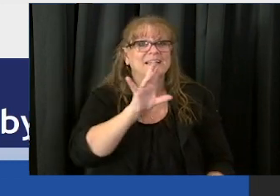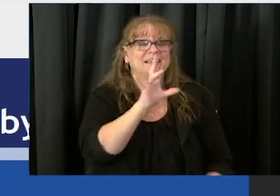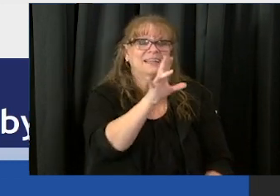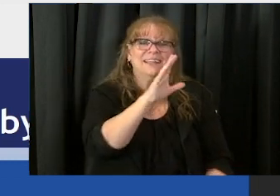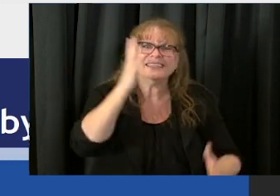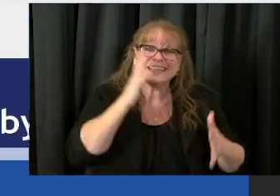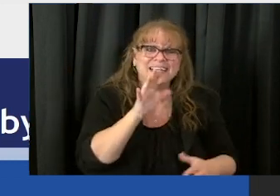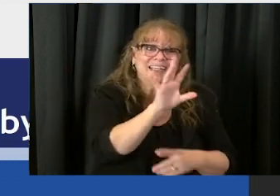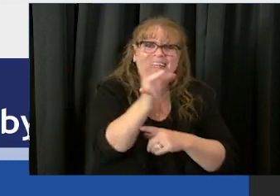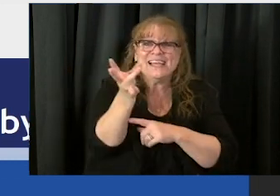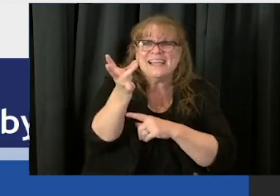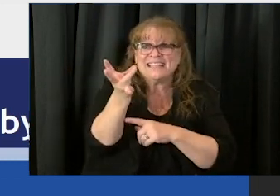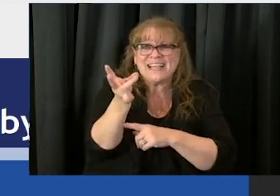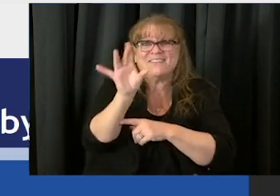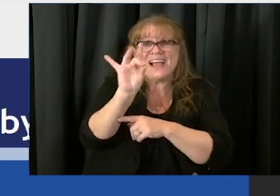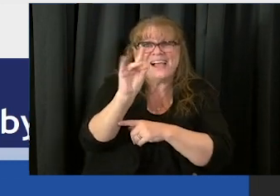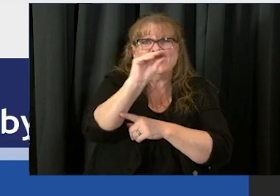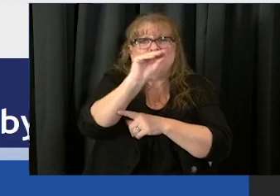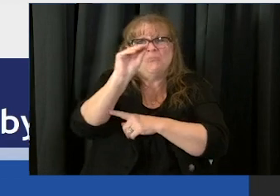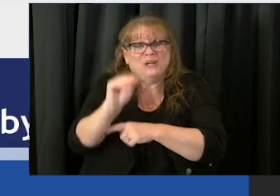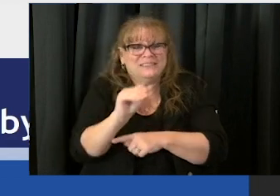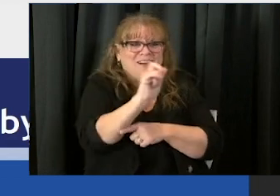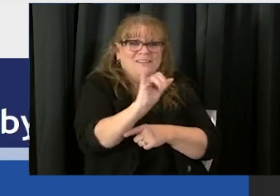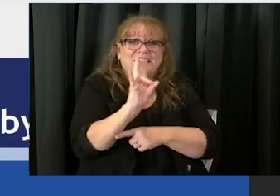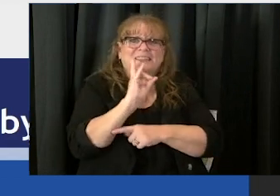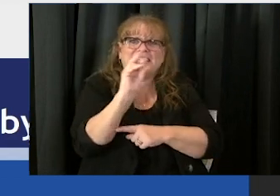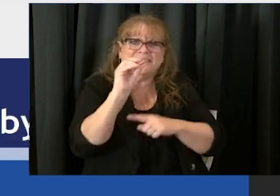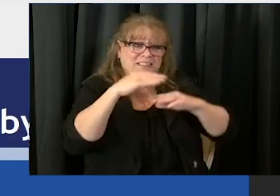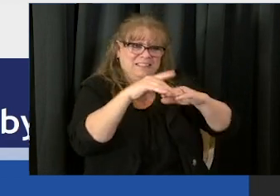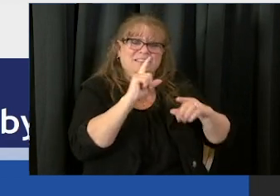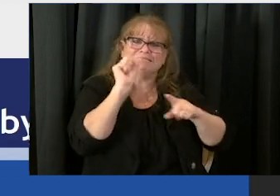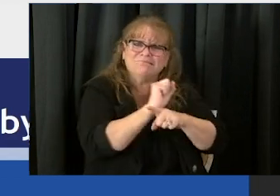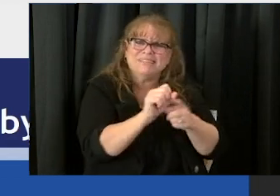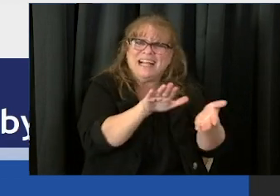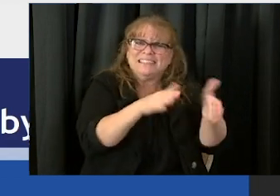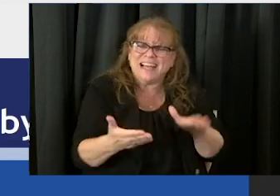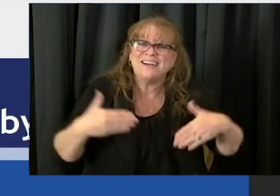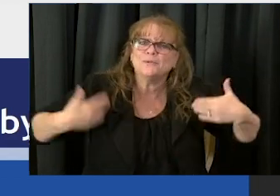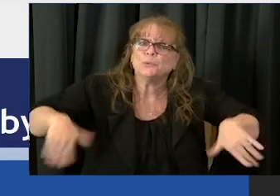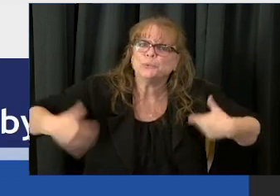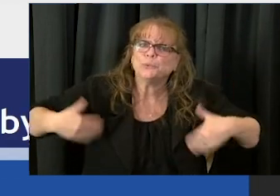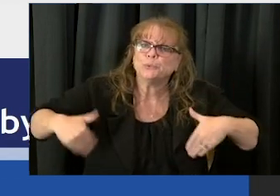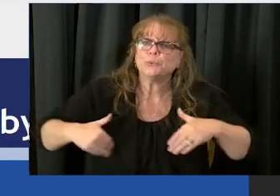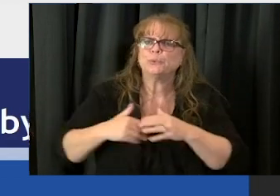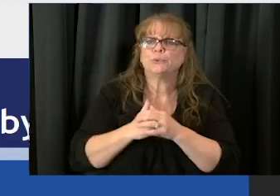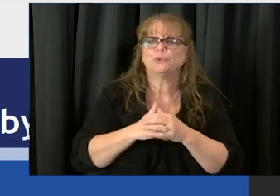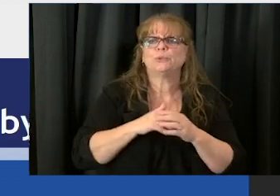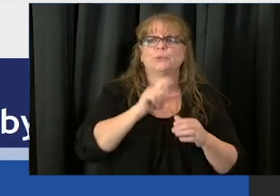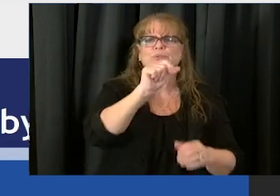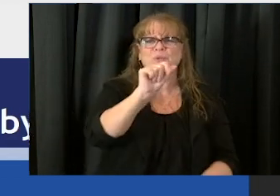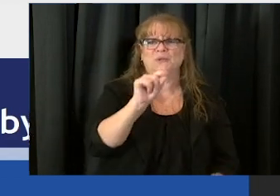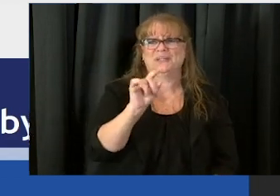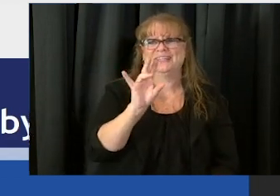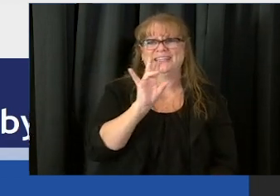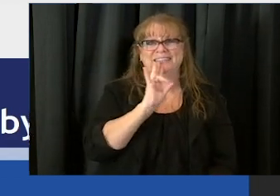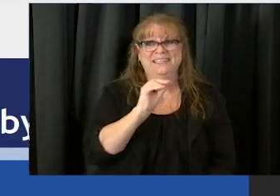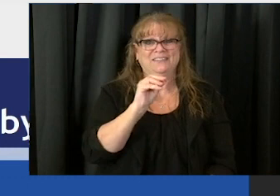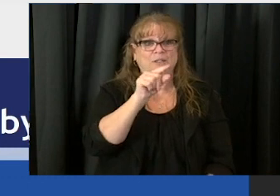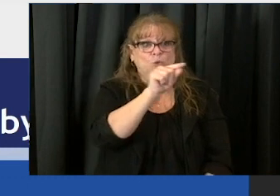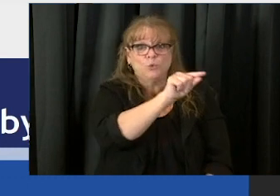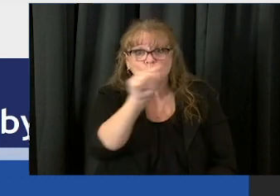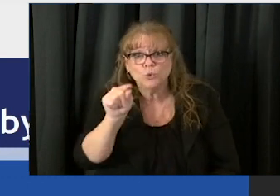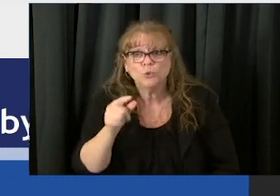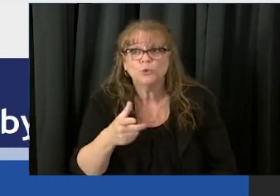is to vaccinate anyone ages 70 years and older who wants it by February 28th. We expect that